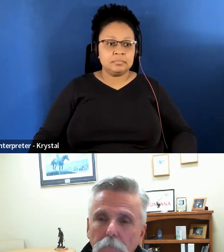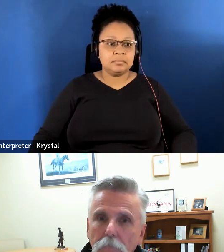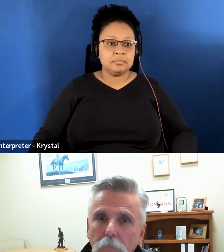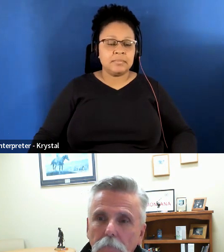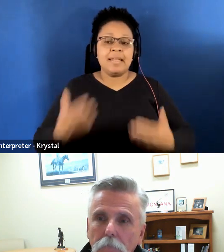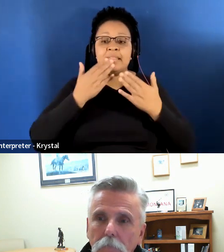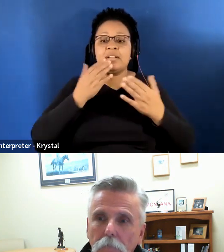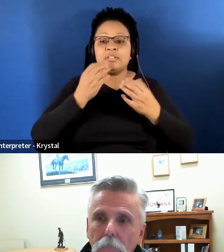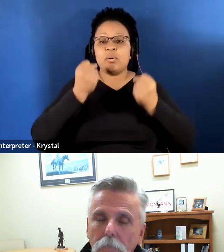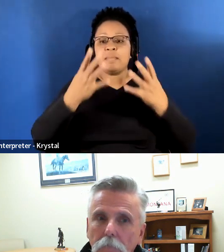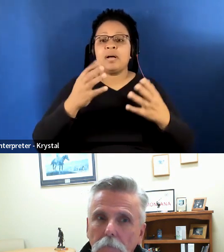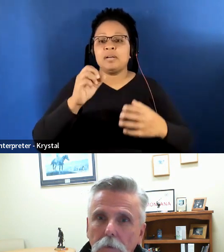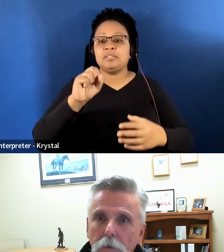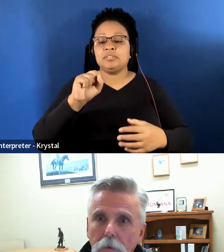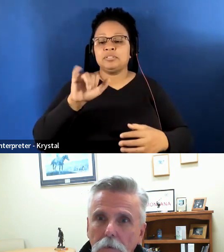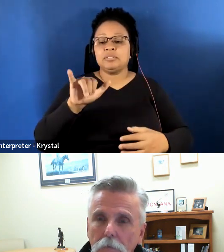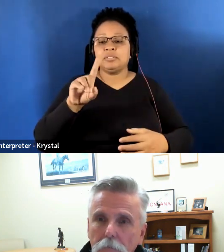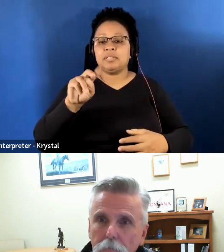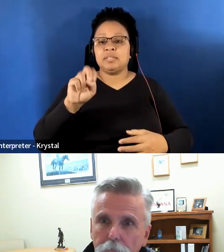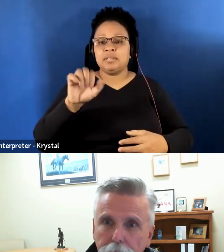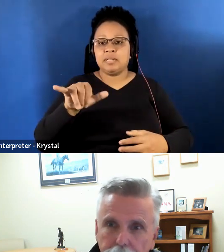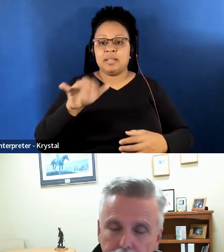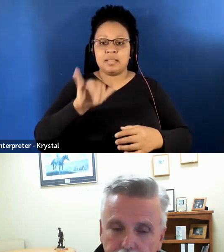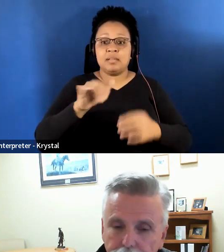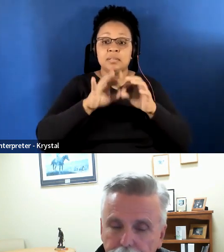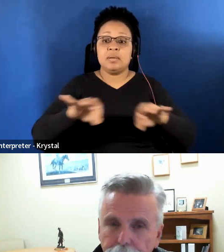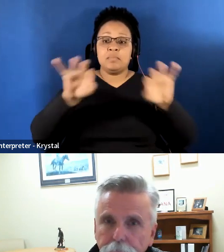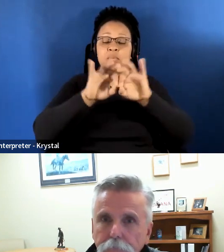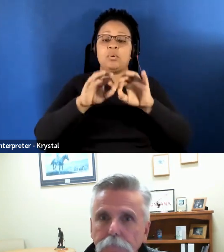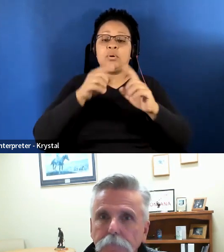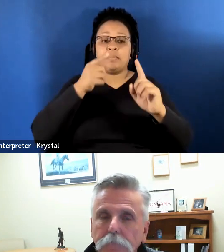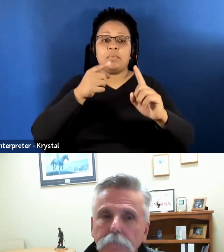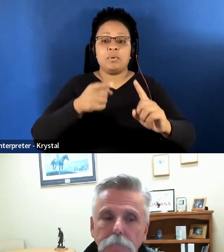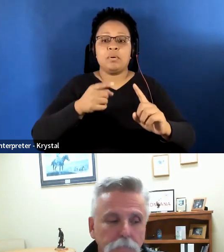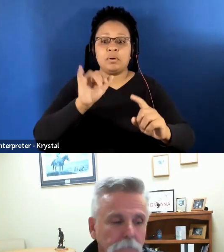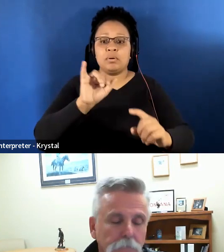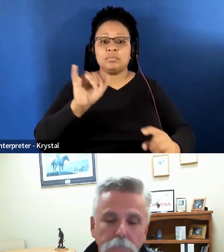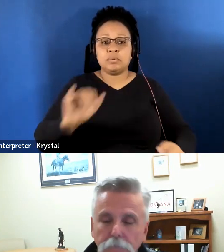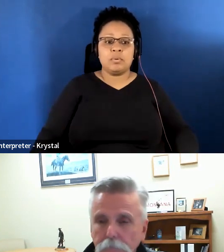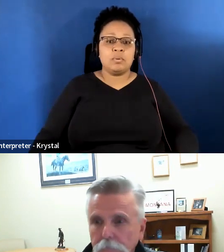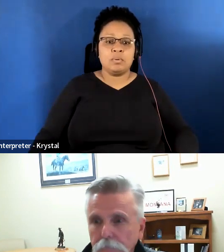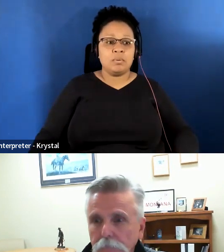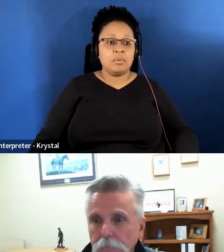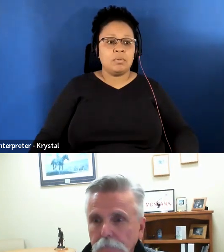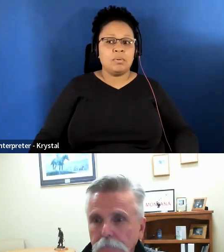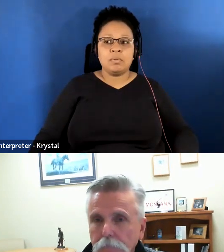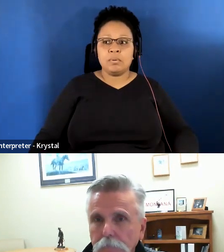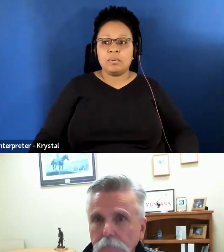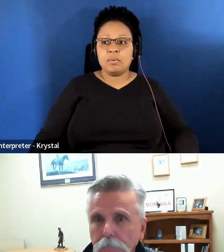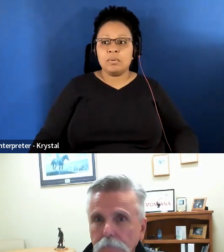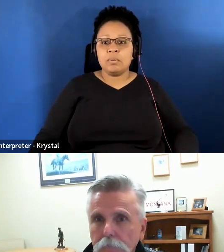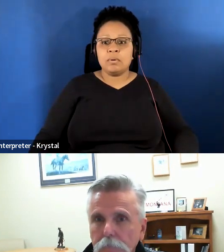Thanks so much, Sydney. I think that's a really important point to make. The candidates that you